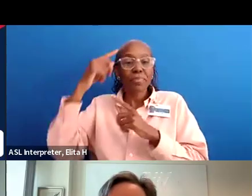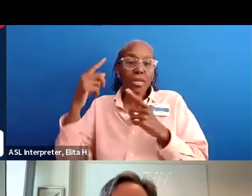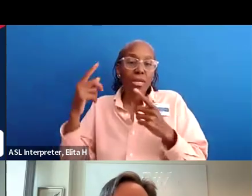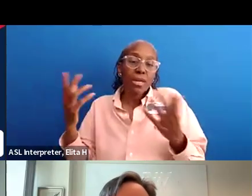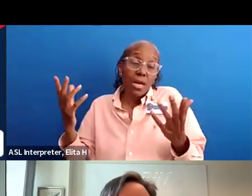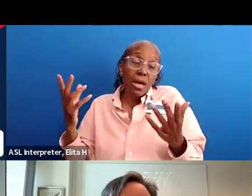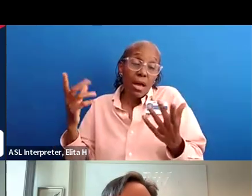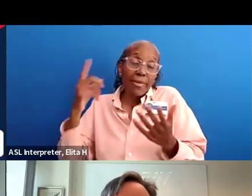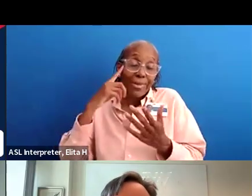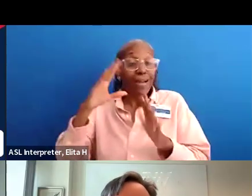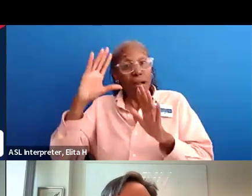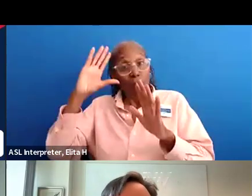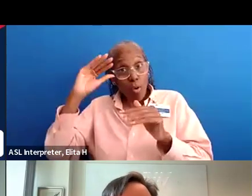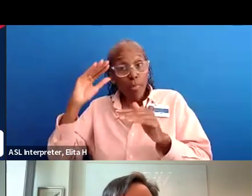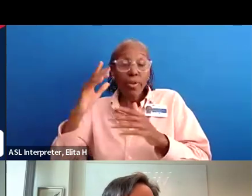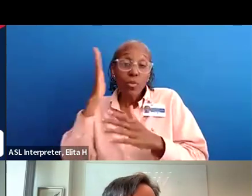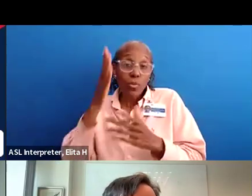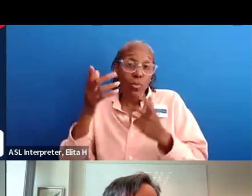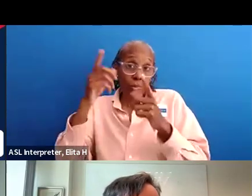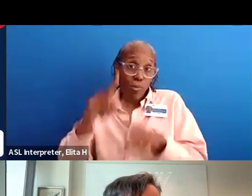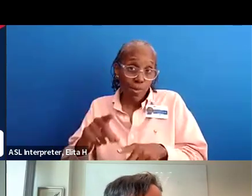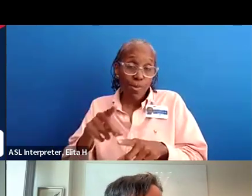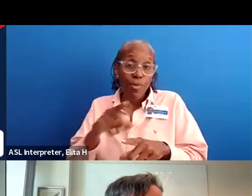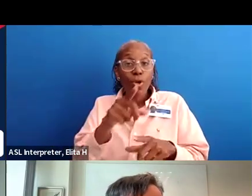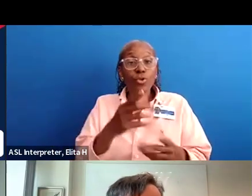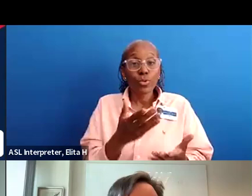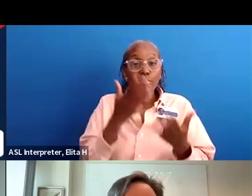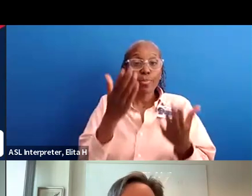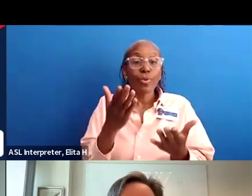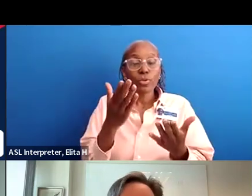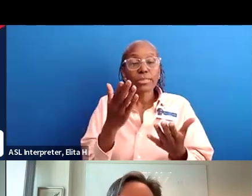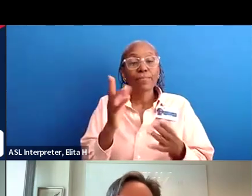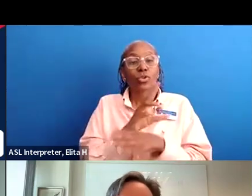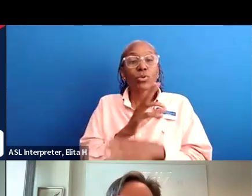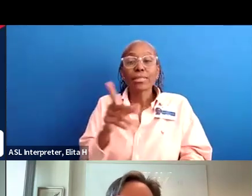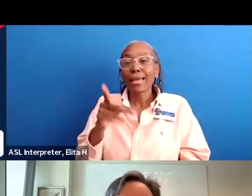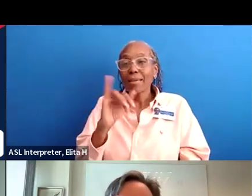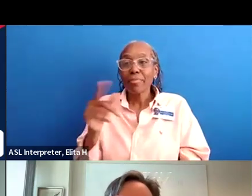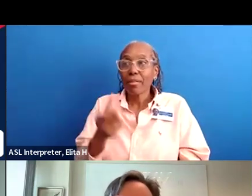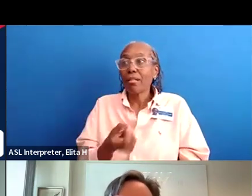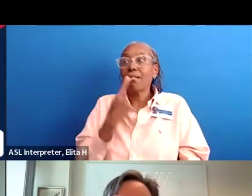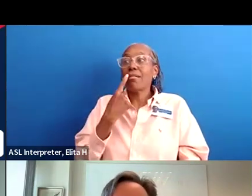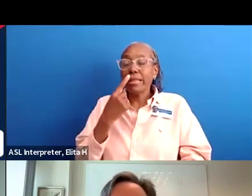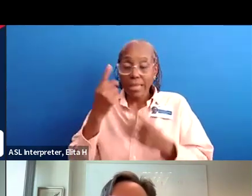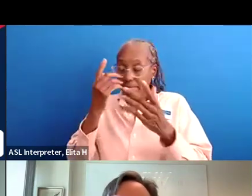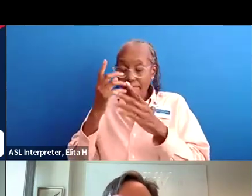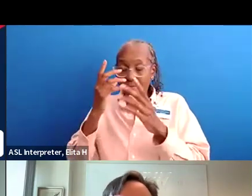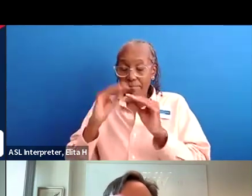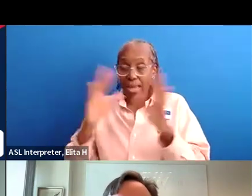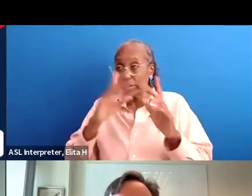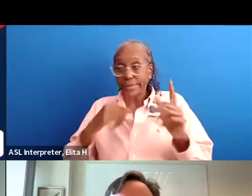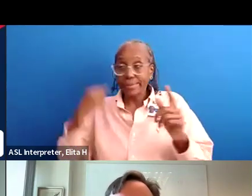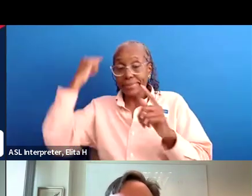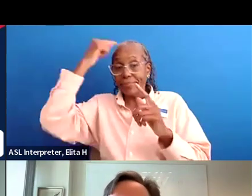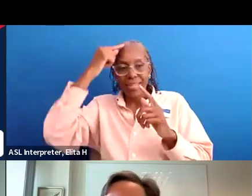I do. I am hopeful that that will happen. You proposed taking a pill and having the electrodes get to the right place. I